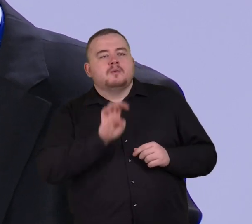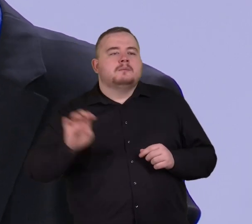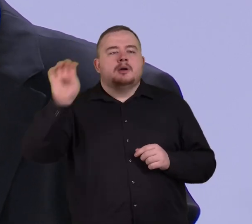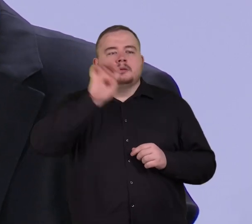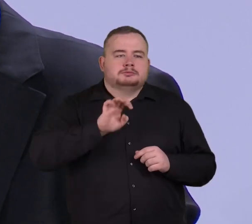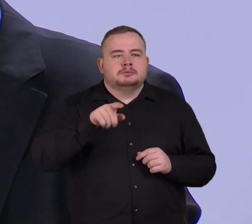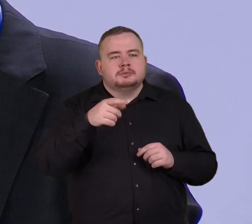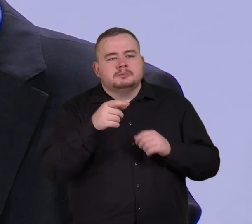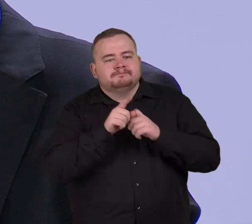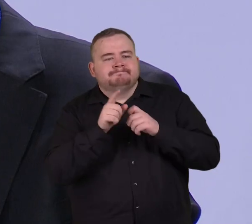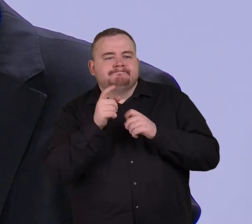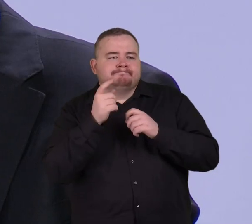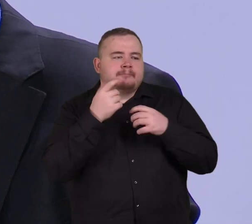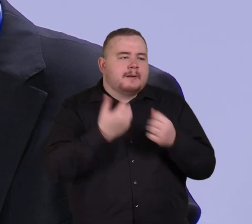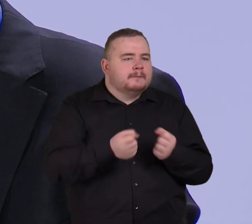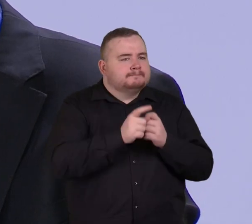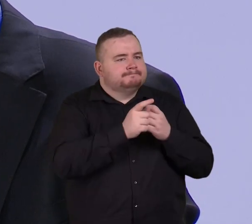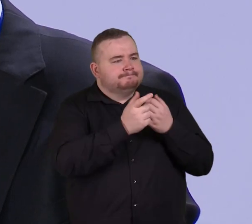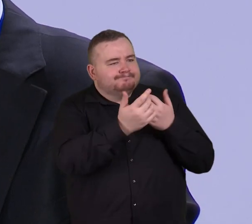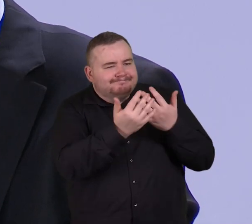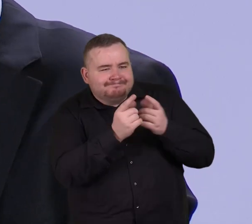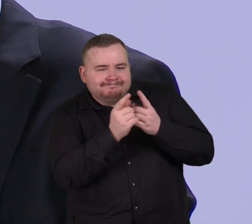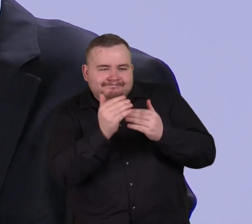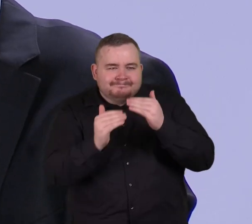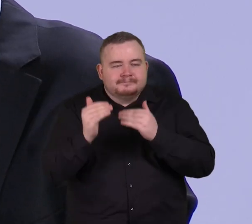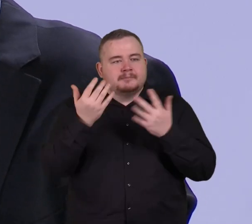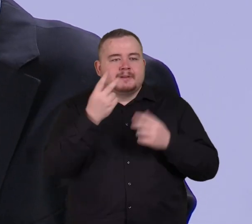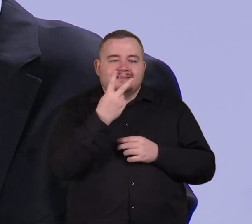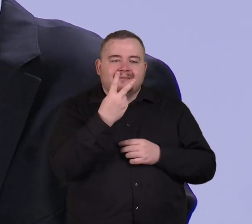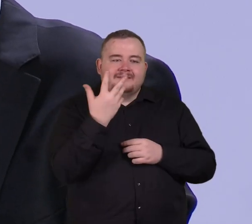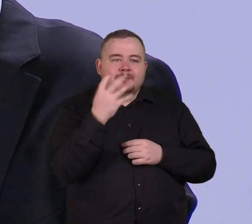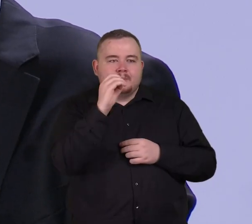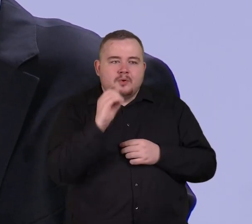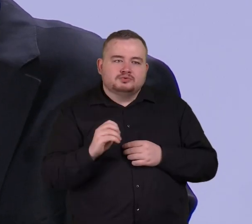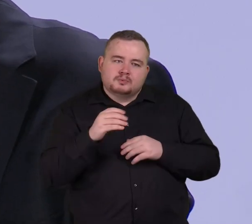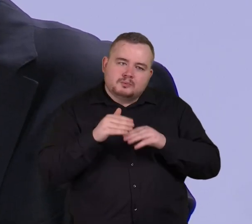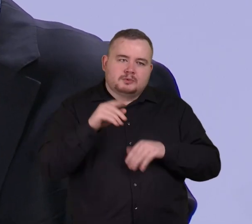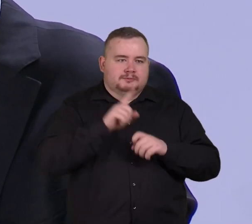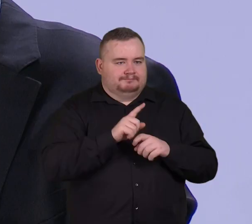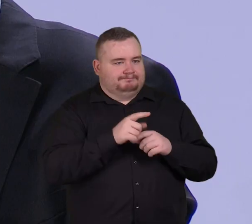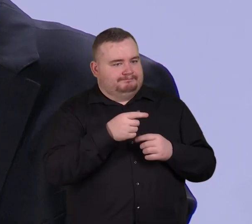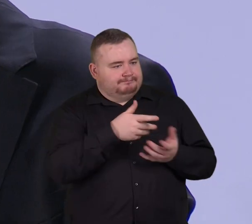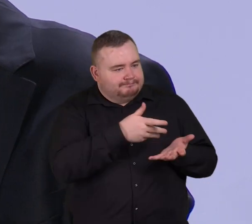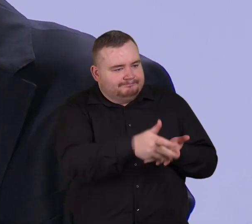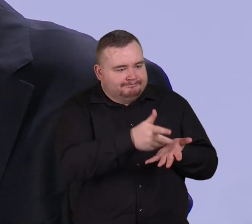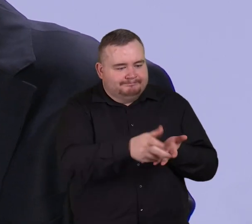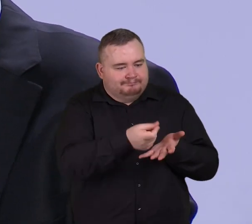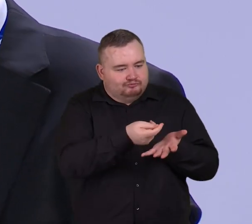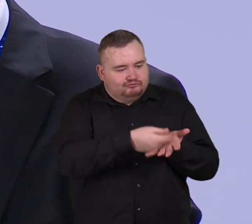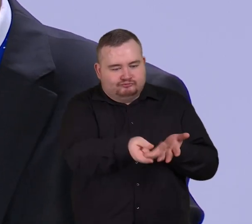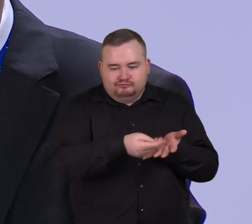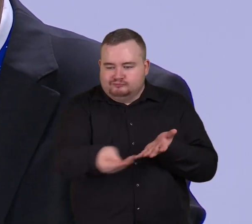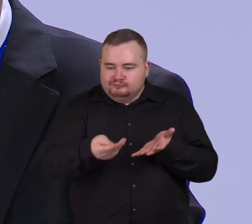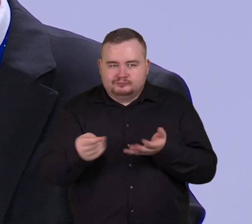processes. So we have to address 4 political goals, not only 1.